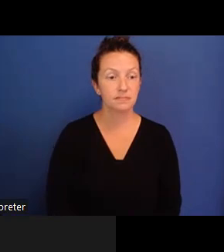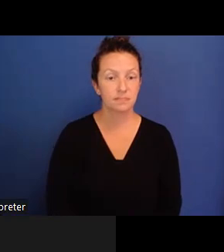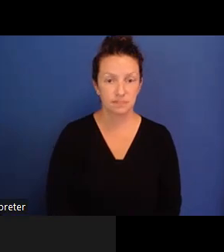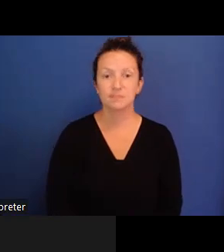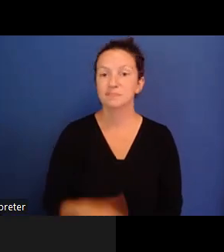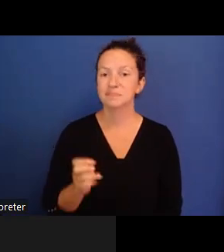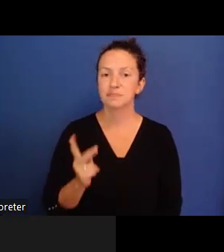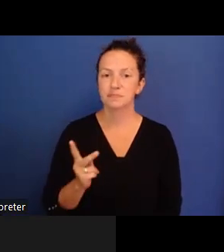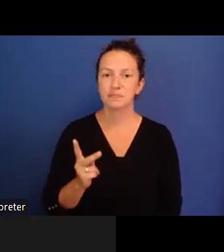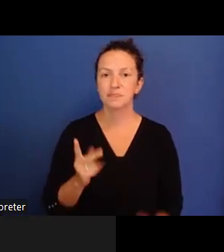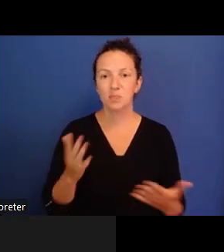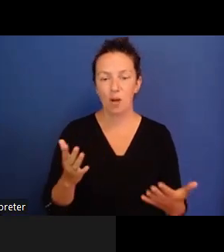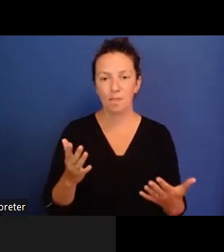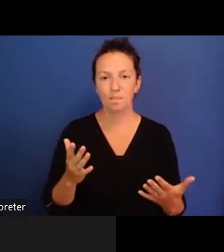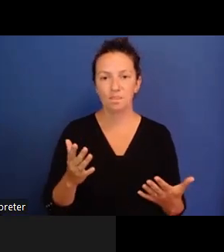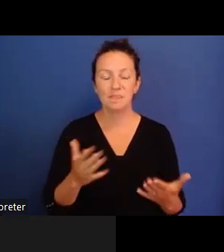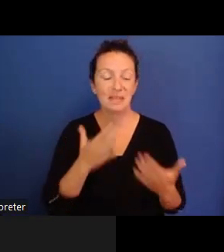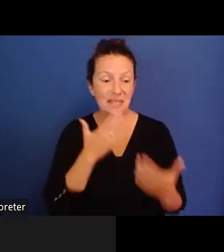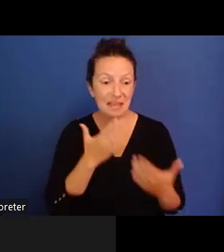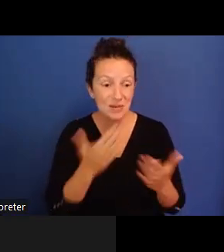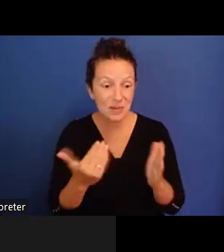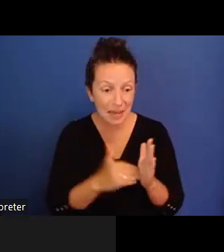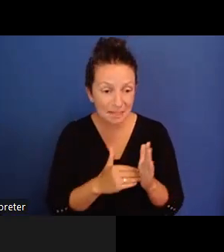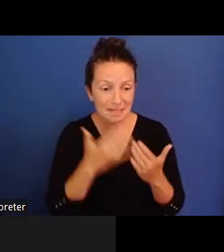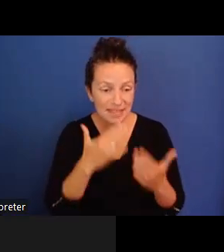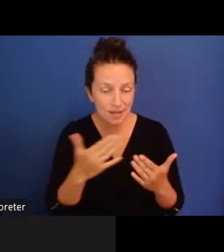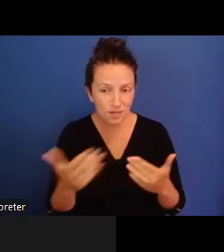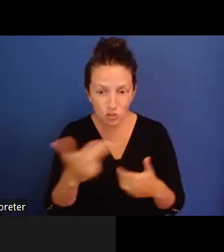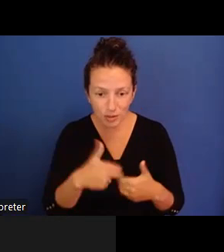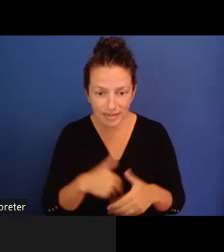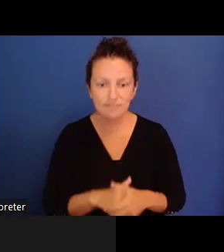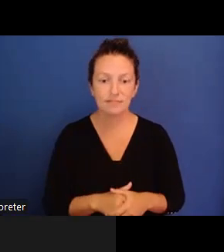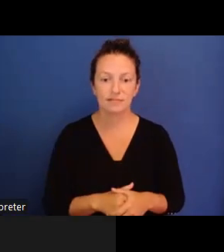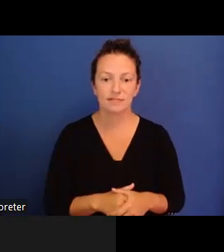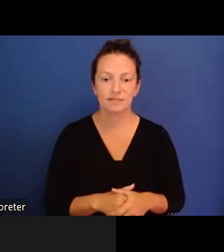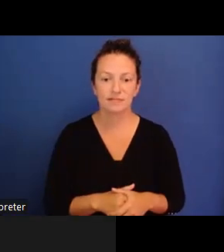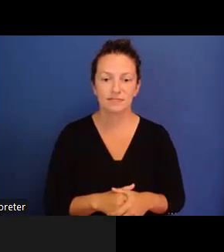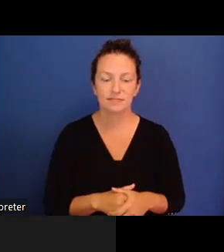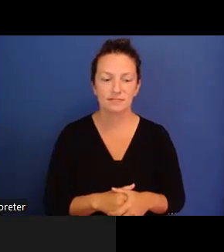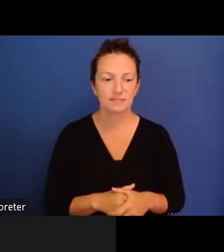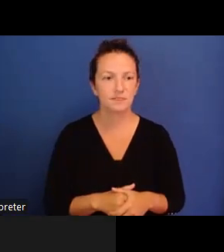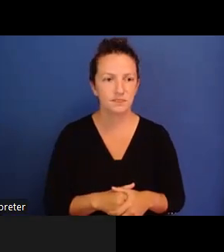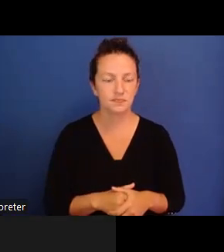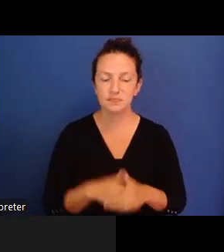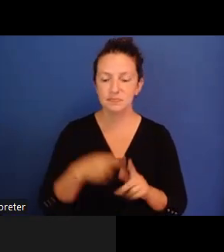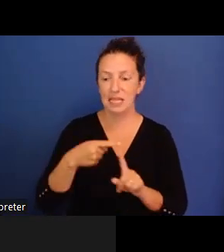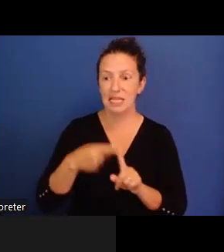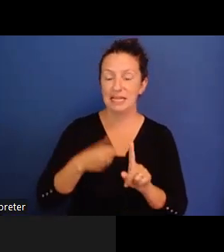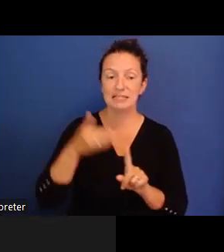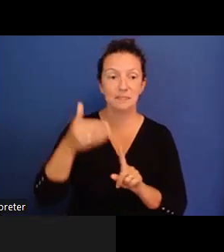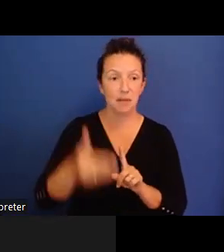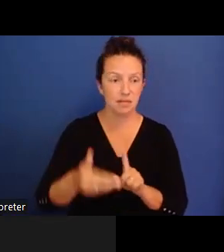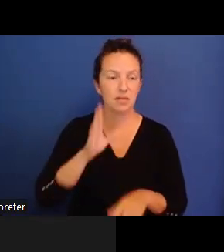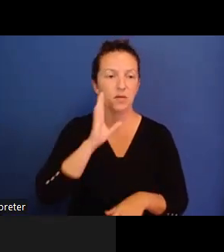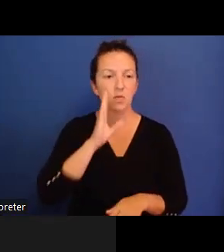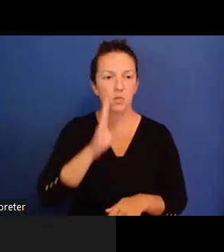we are going to say thank you again for joining us. And next month, we're going to be talking